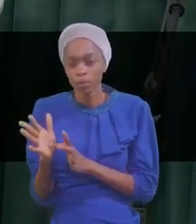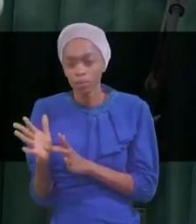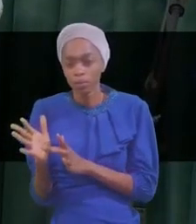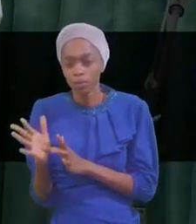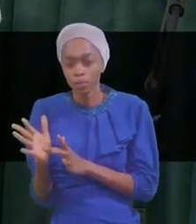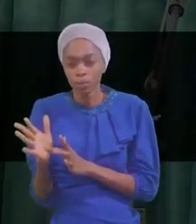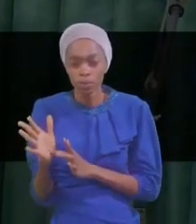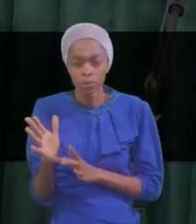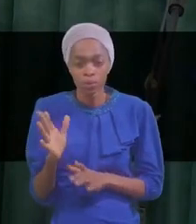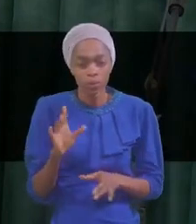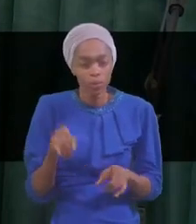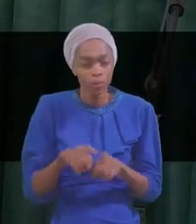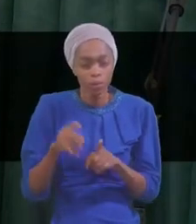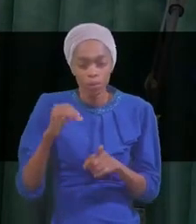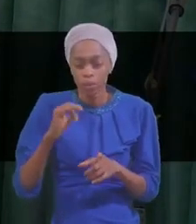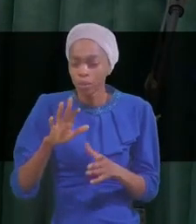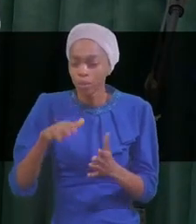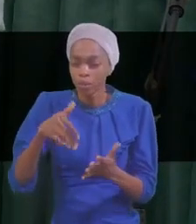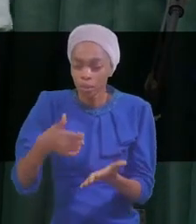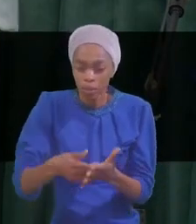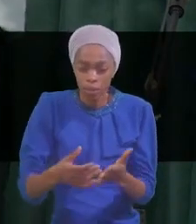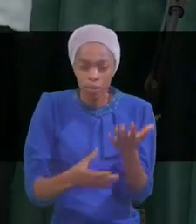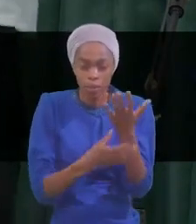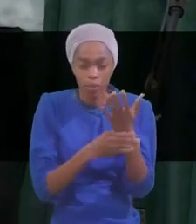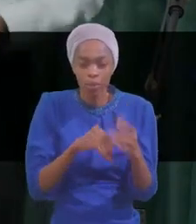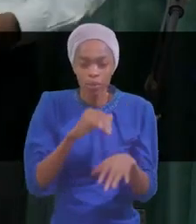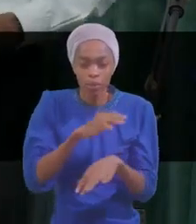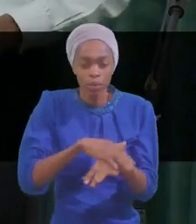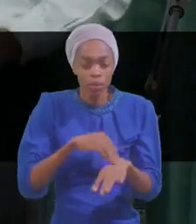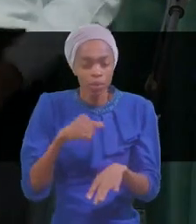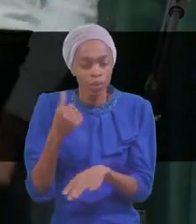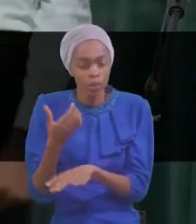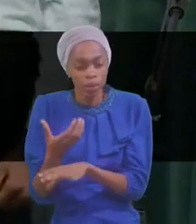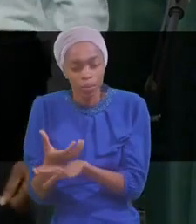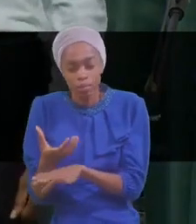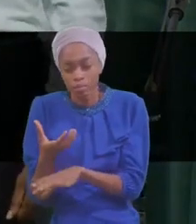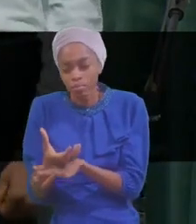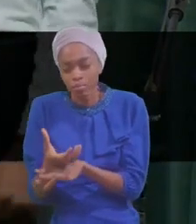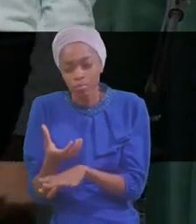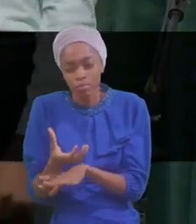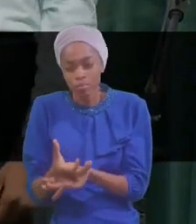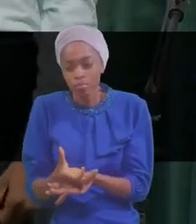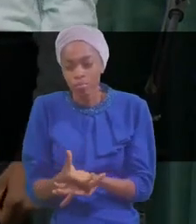Jesus, as his reaching hands called pleadingly.